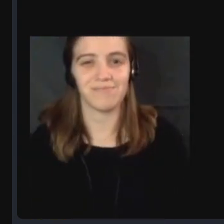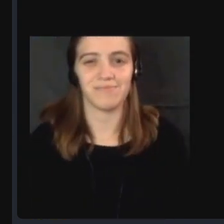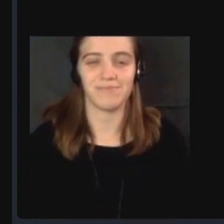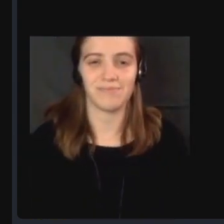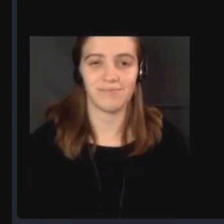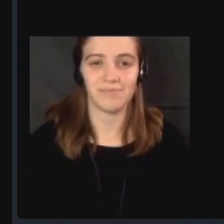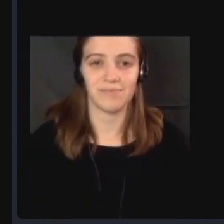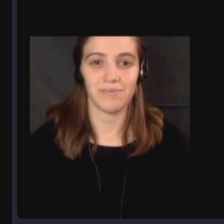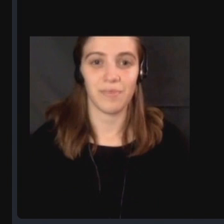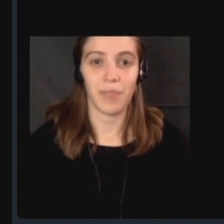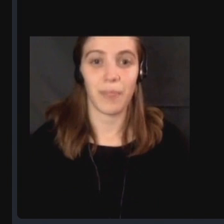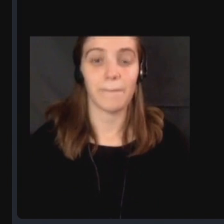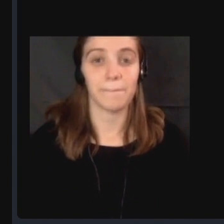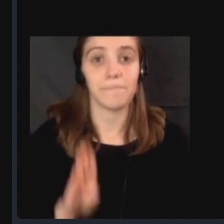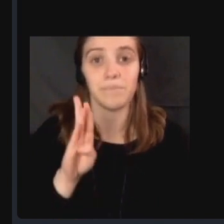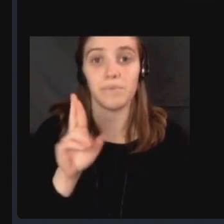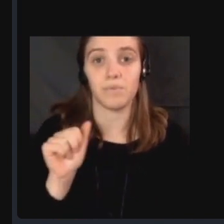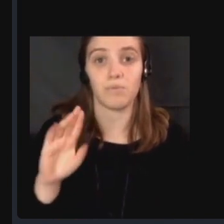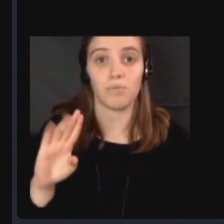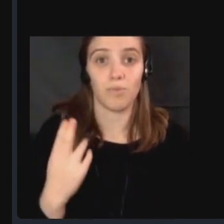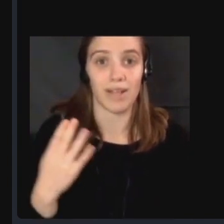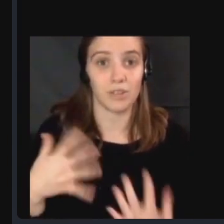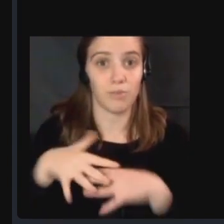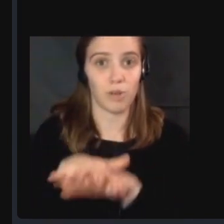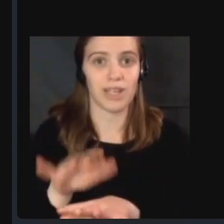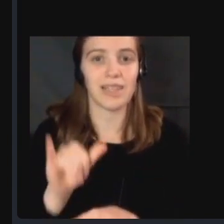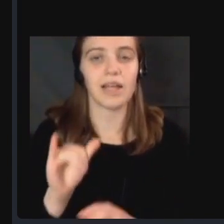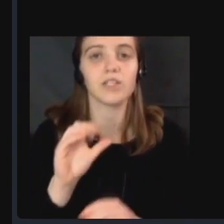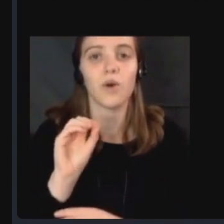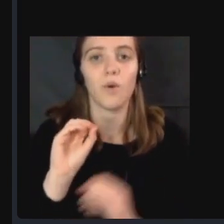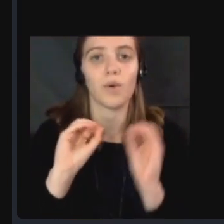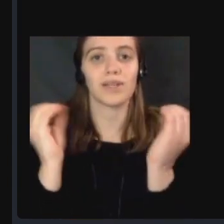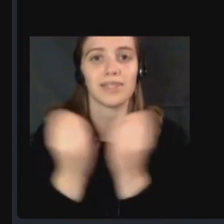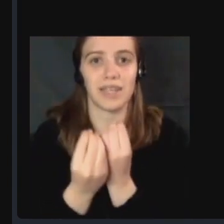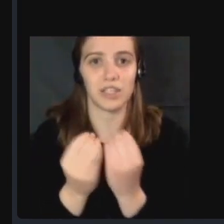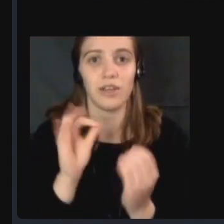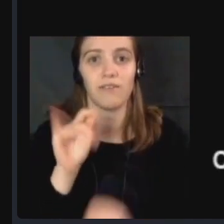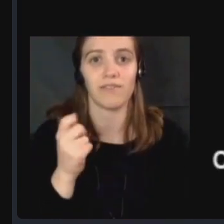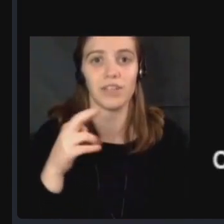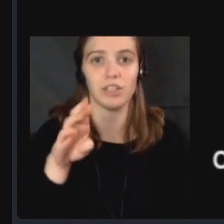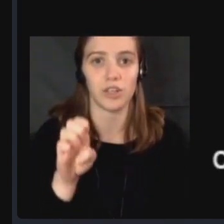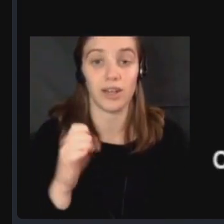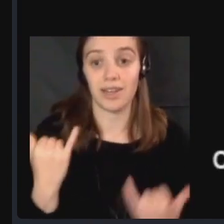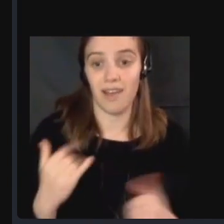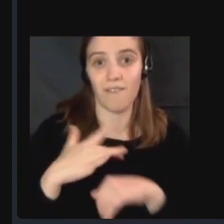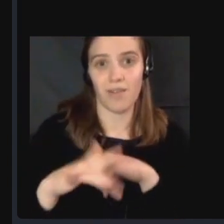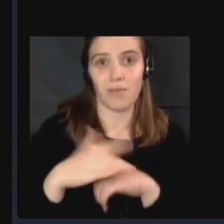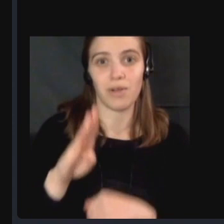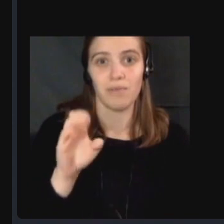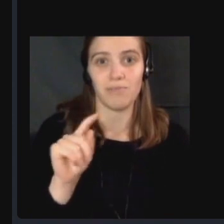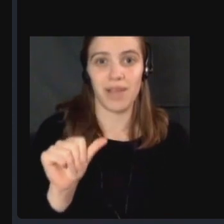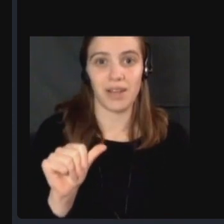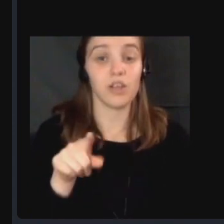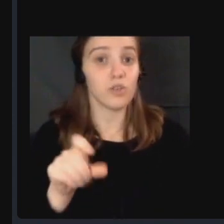Branching and merging is an organization feature, and it's Bravo. available in beta. Teams can sign up to get access Beta. starting